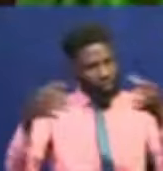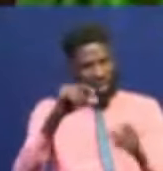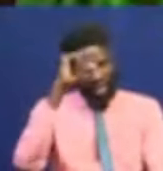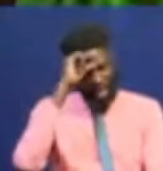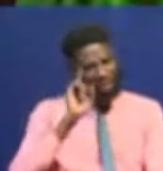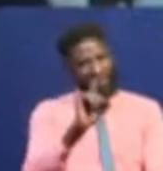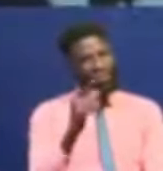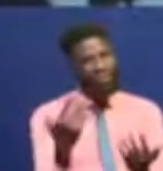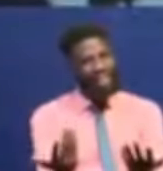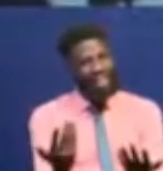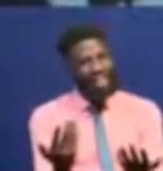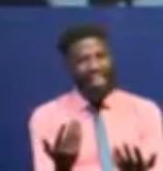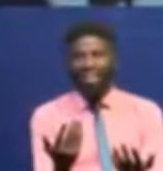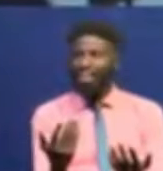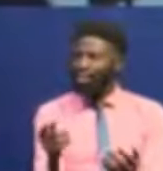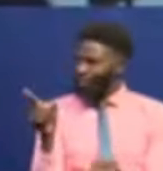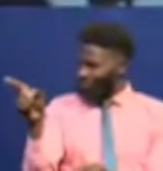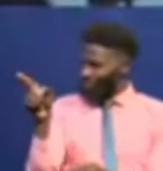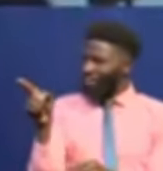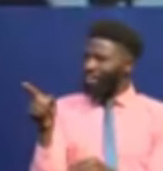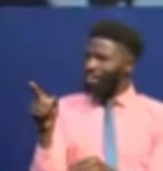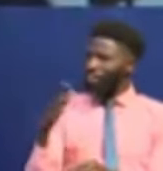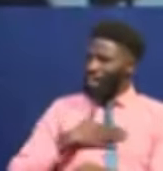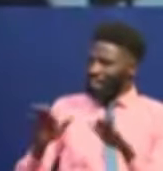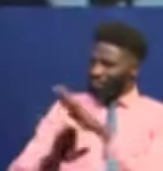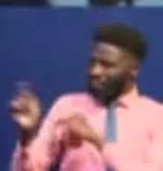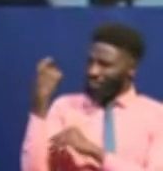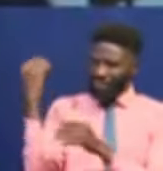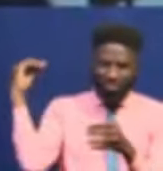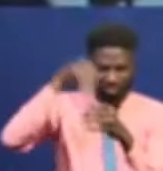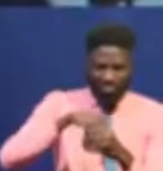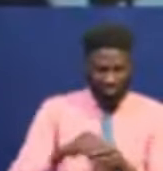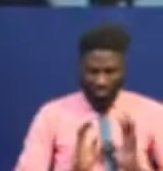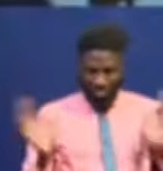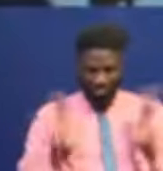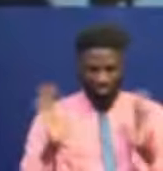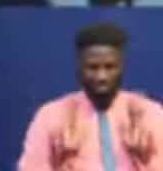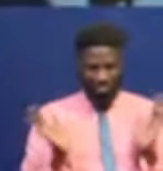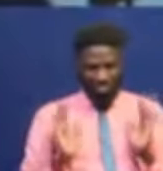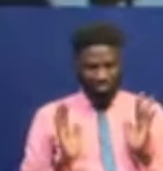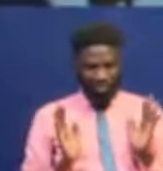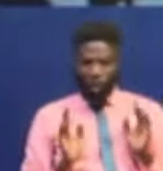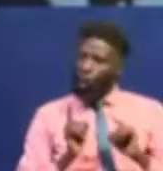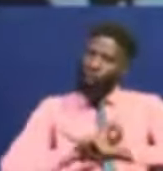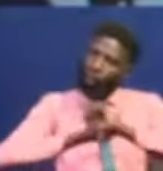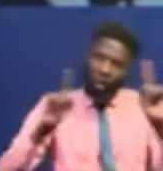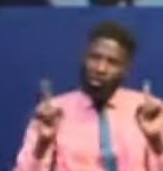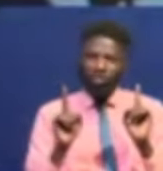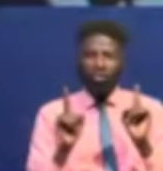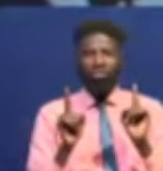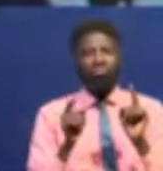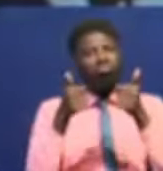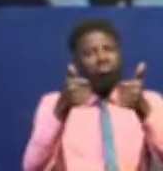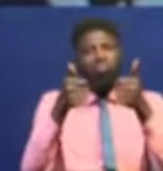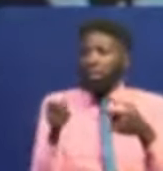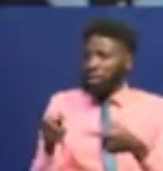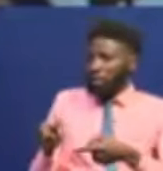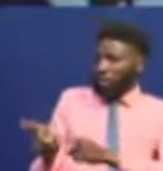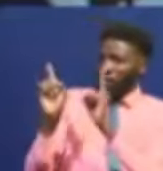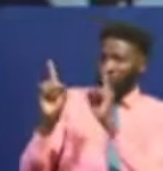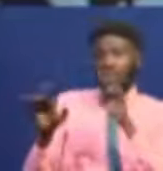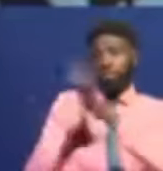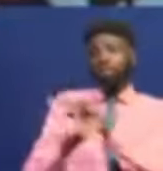government. Don't inject my deputy into this conversation. I think it is not fair, since he's not here, to